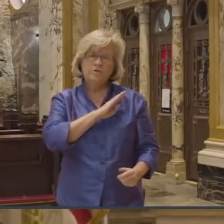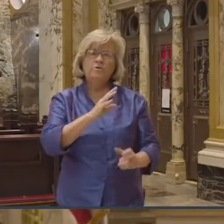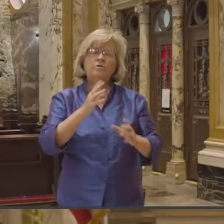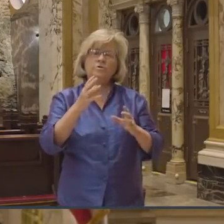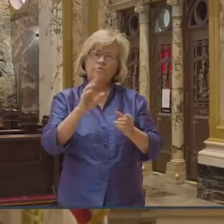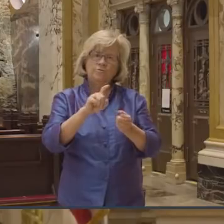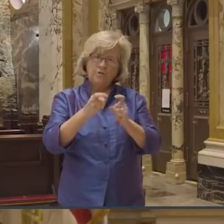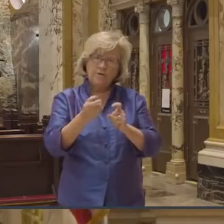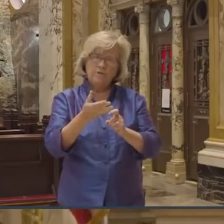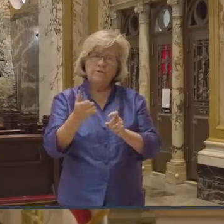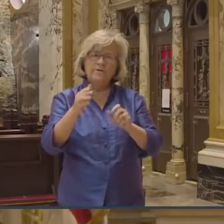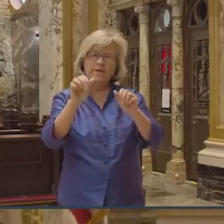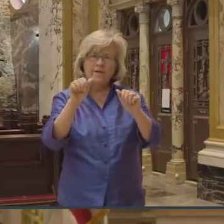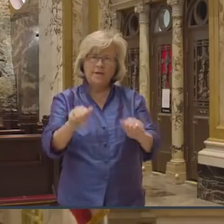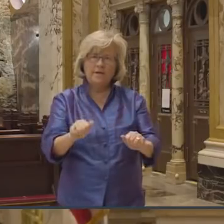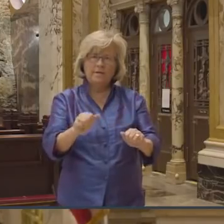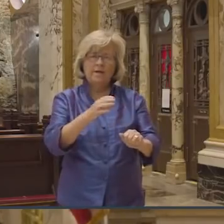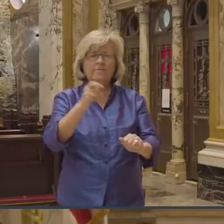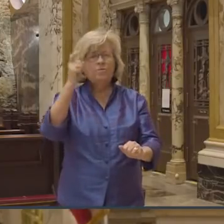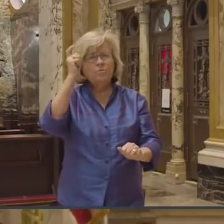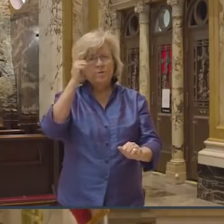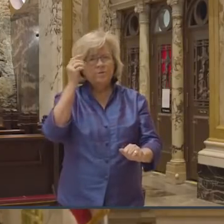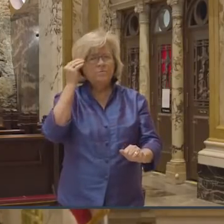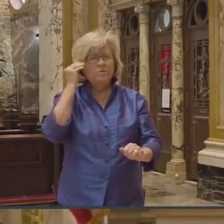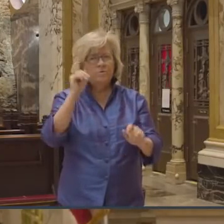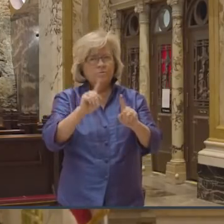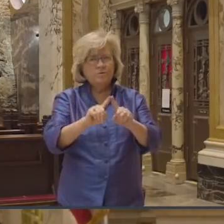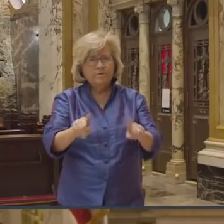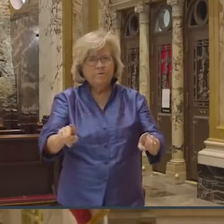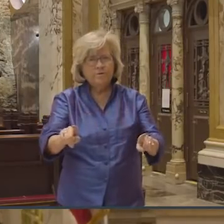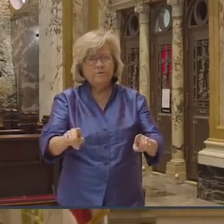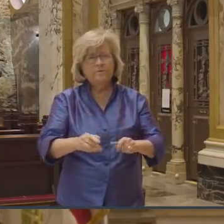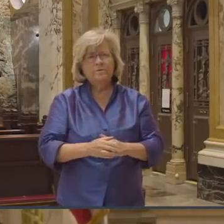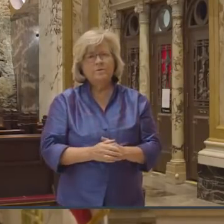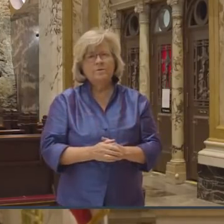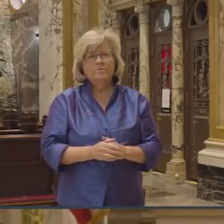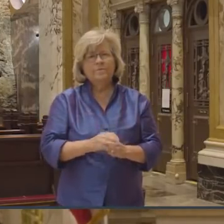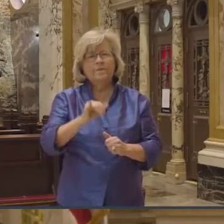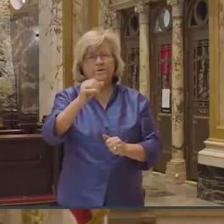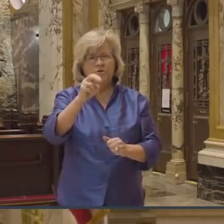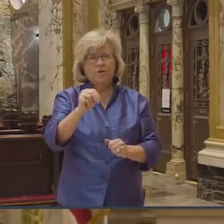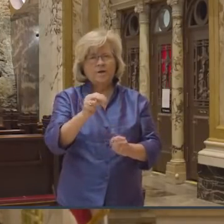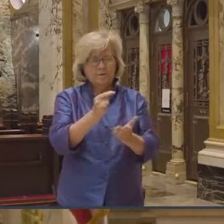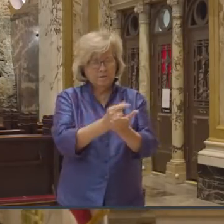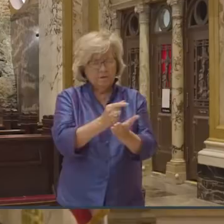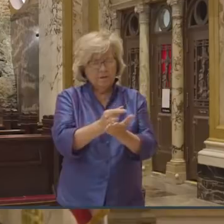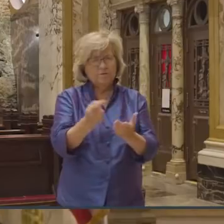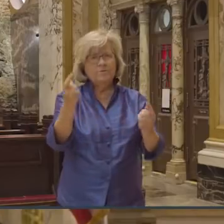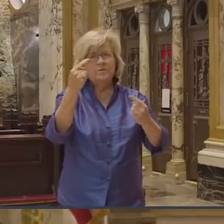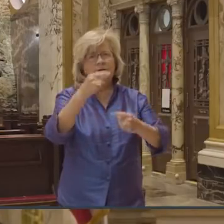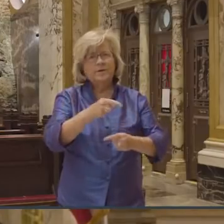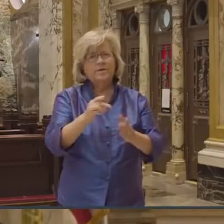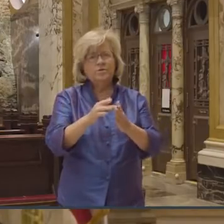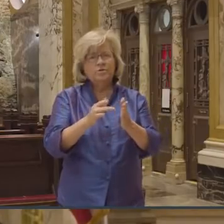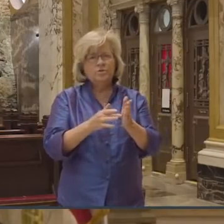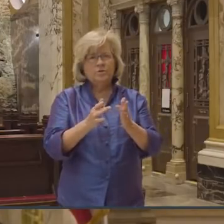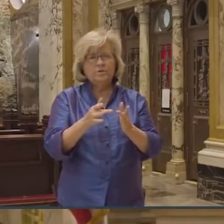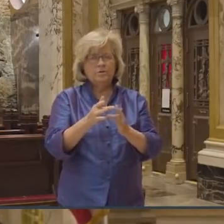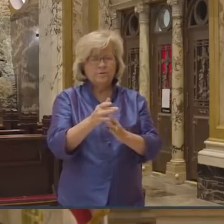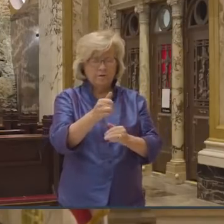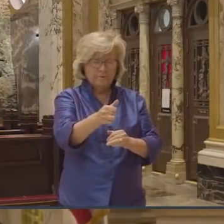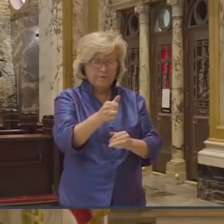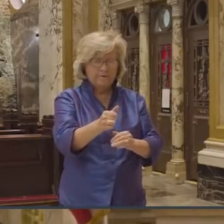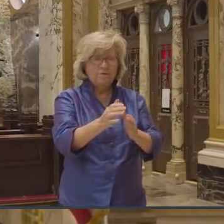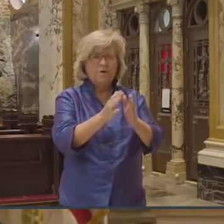can, and the wisdom to know the difference. In John's Gospel today, we hear Jesus himself